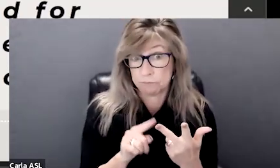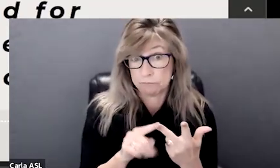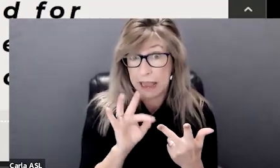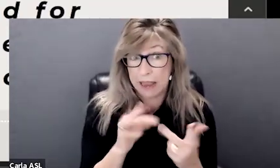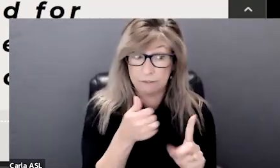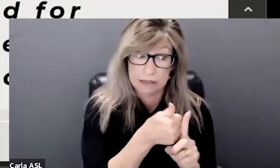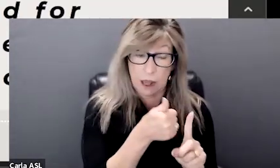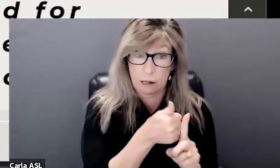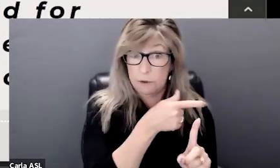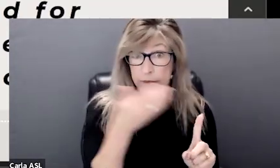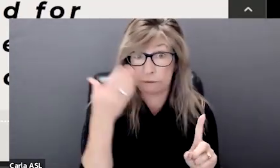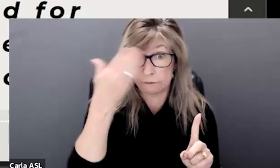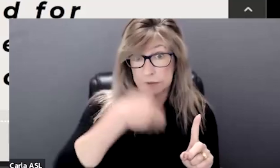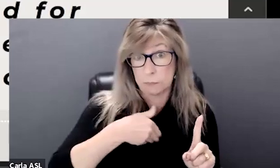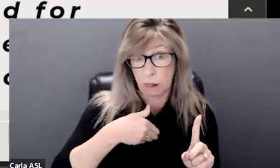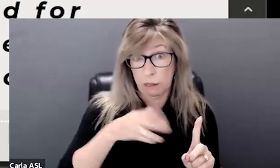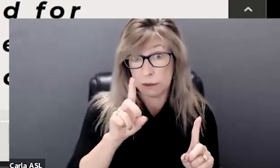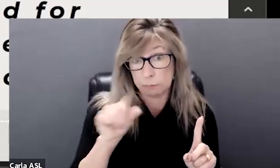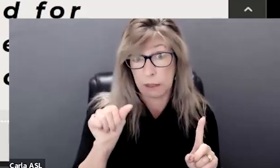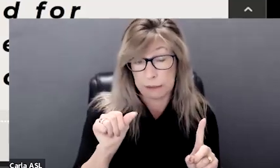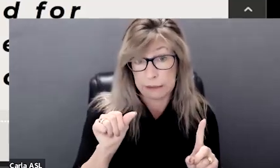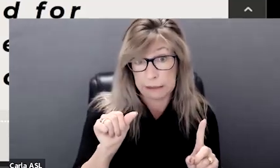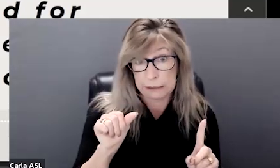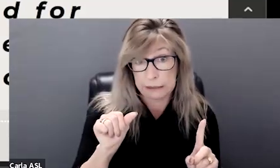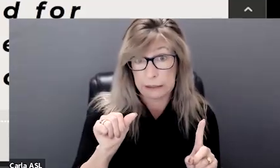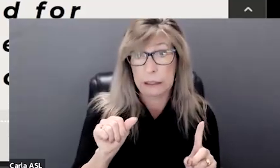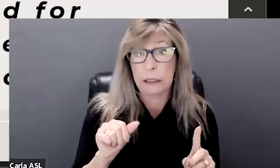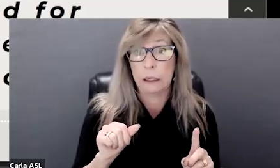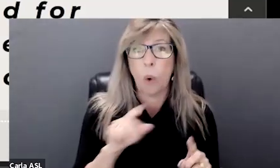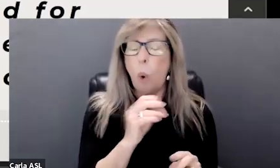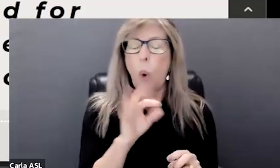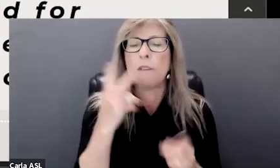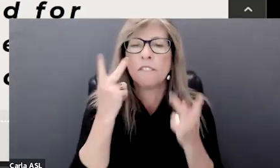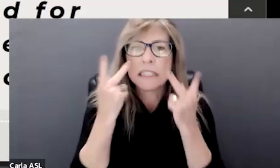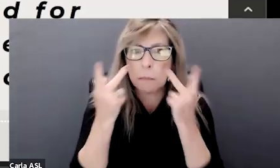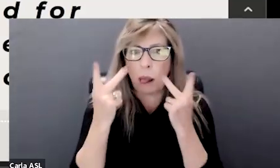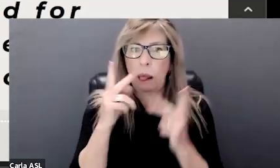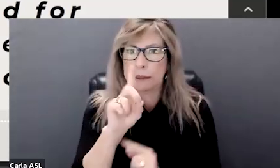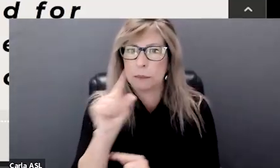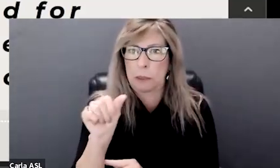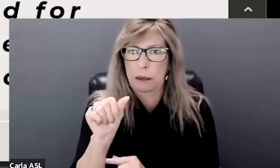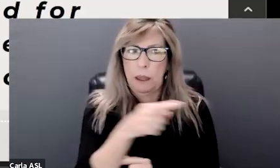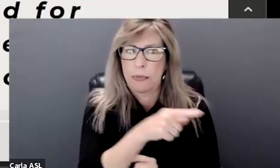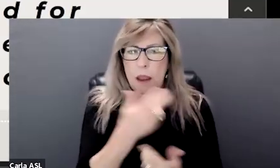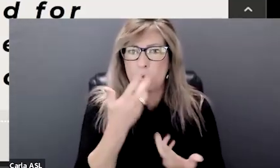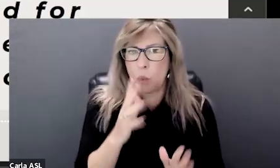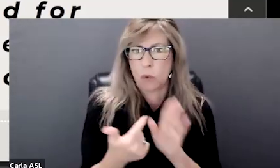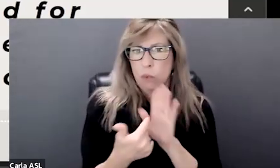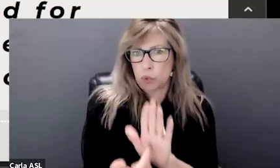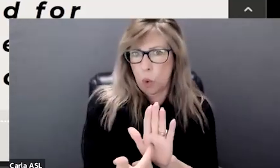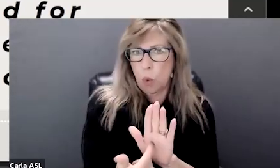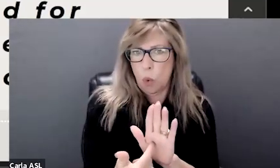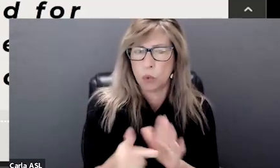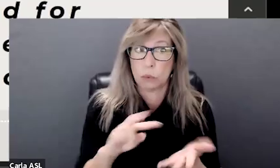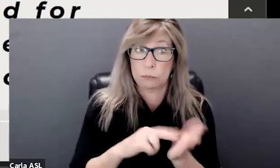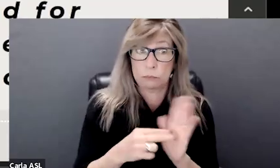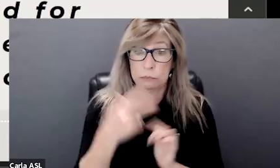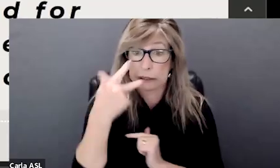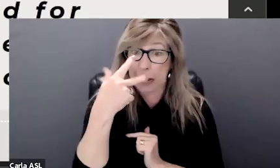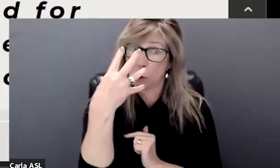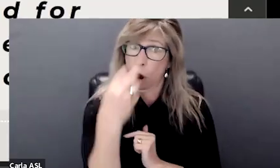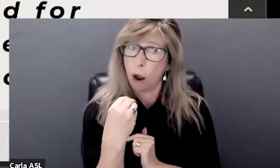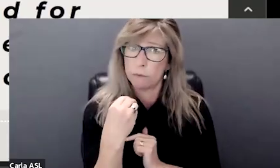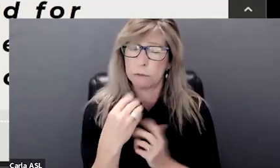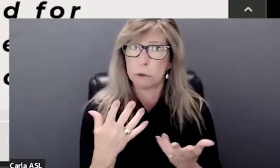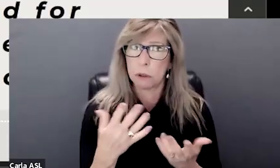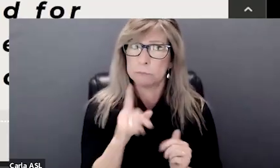not in a position right now that they want to disclose yet, they want to get to know a little bit more about this job opportunity. And so, you know, we need to respect that. And we